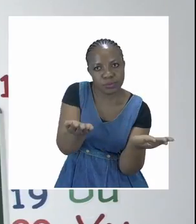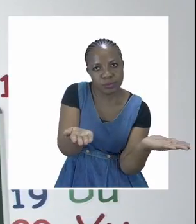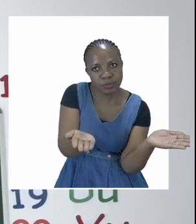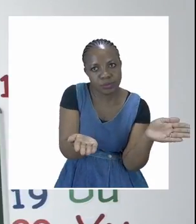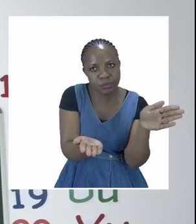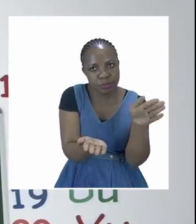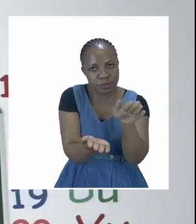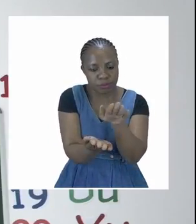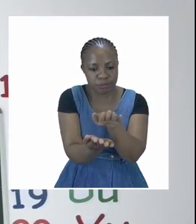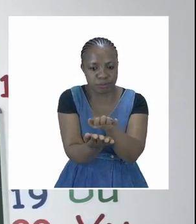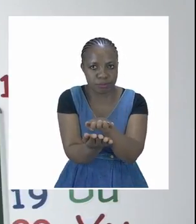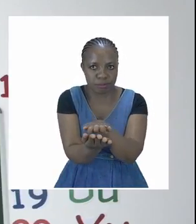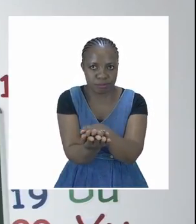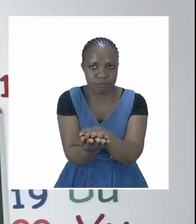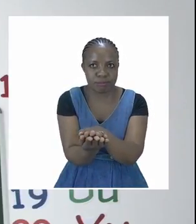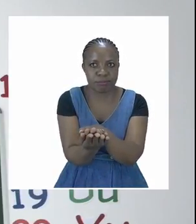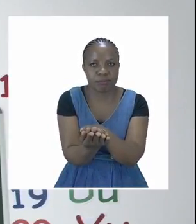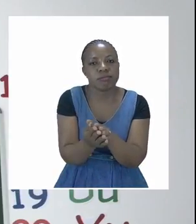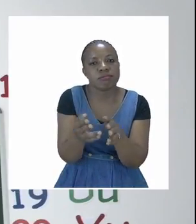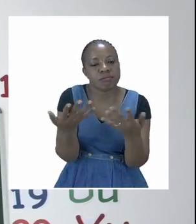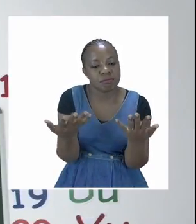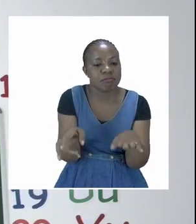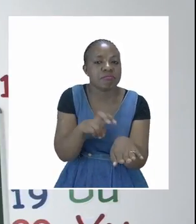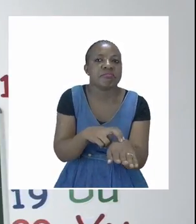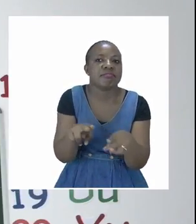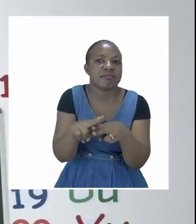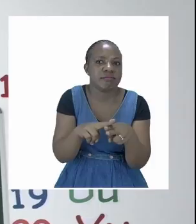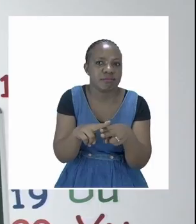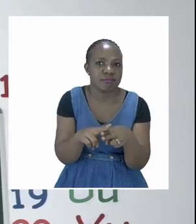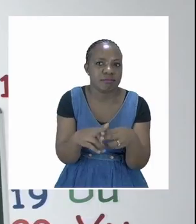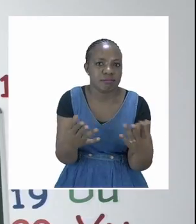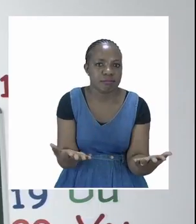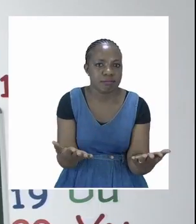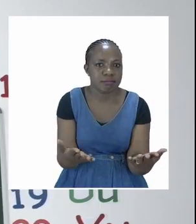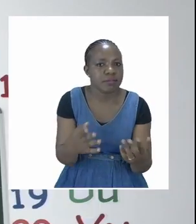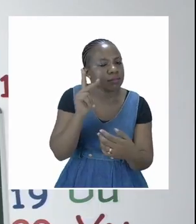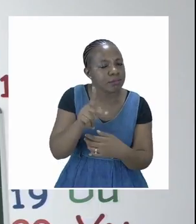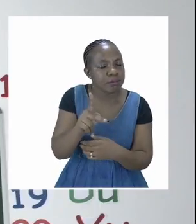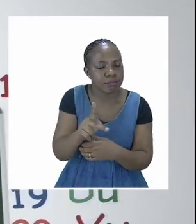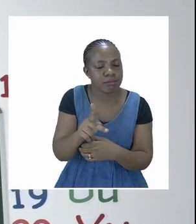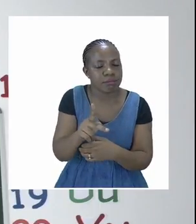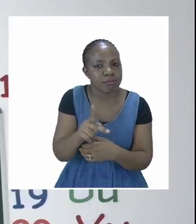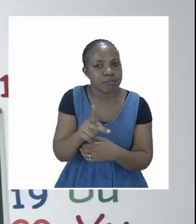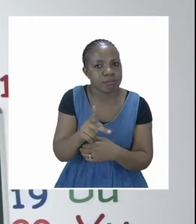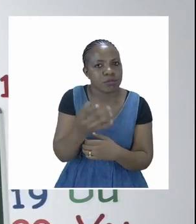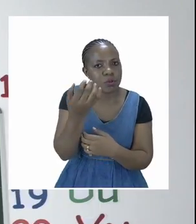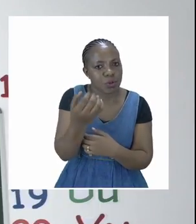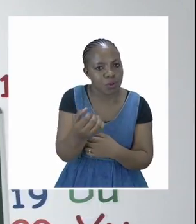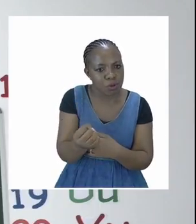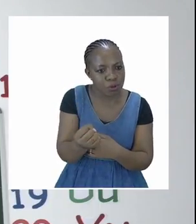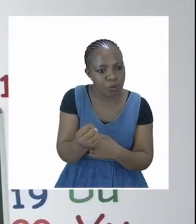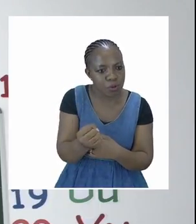it for ready to use. But there is more. We are also available on